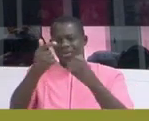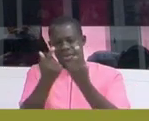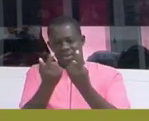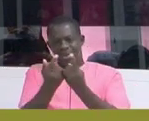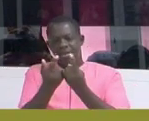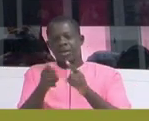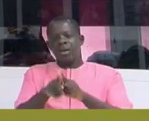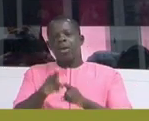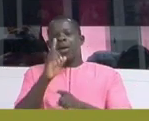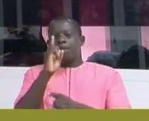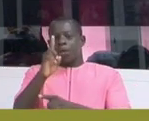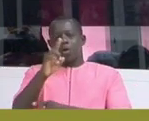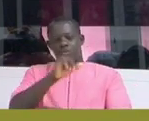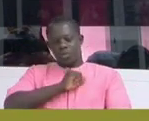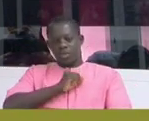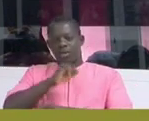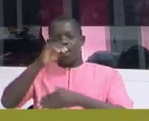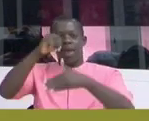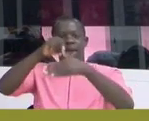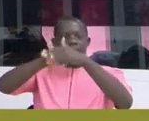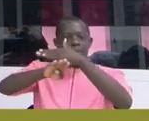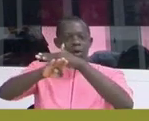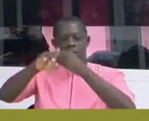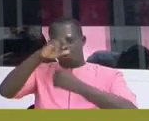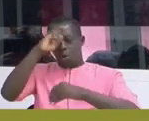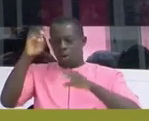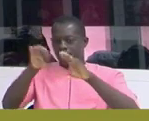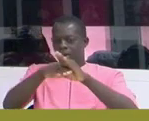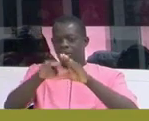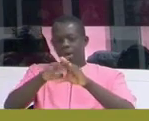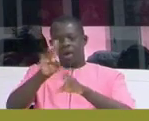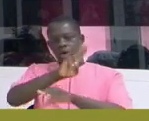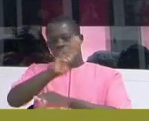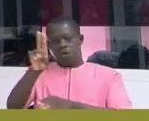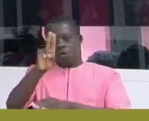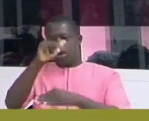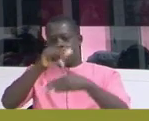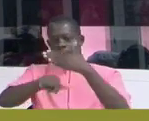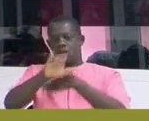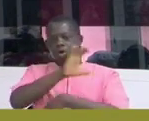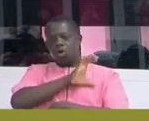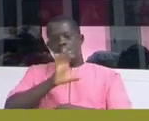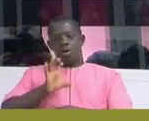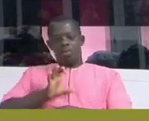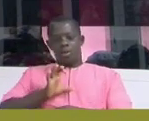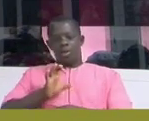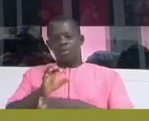it but I was not taken as a staff in the